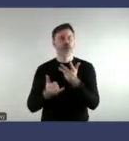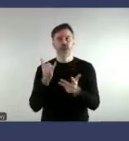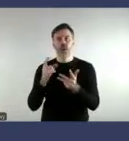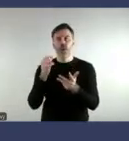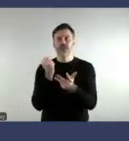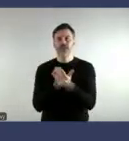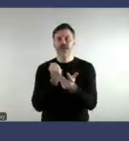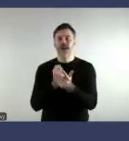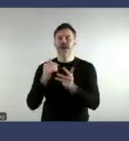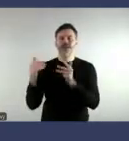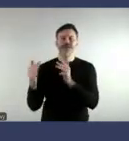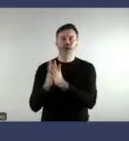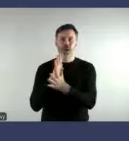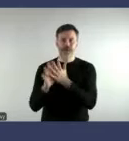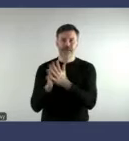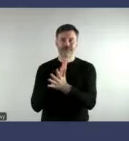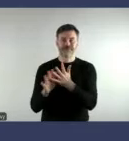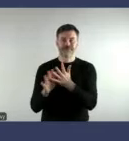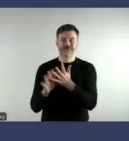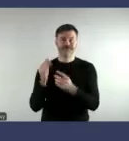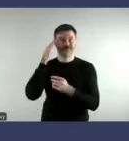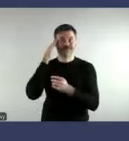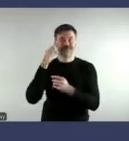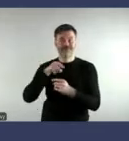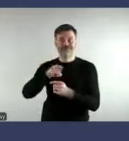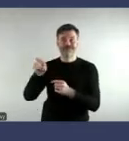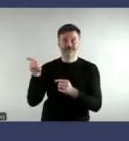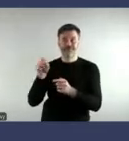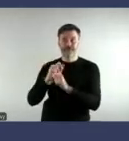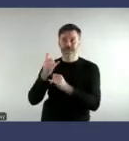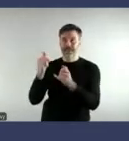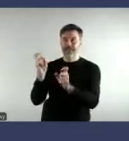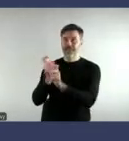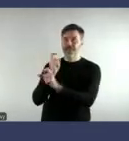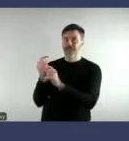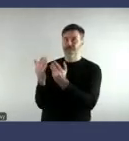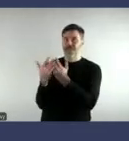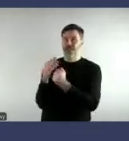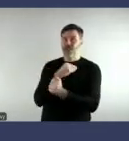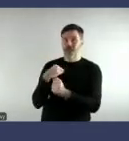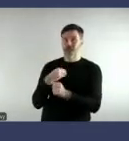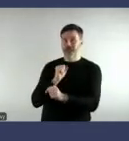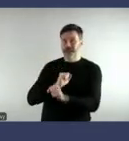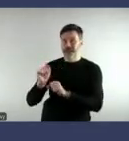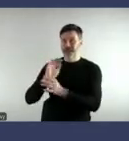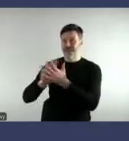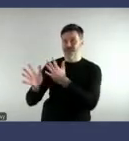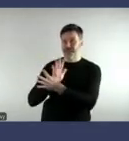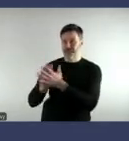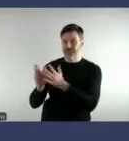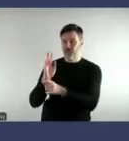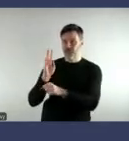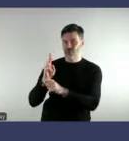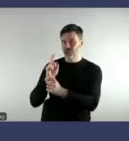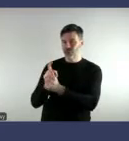war. As we can see, in our neighborhood, it is not impossible, unfortunately.